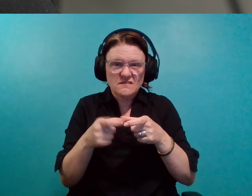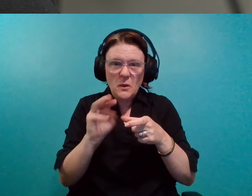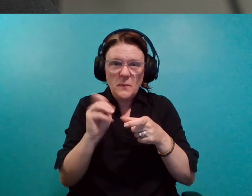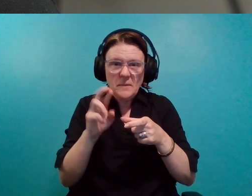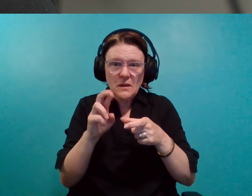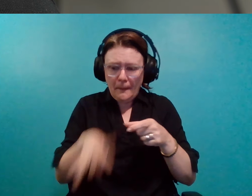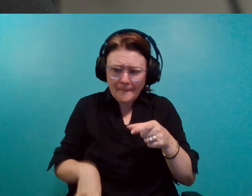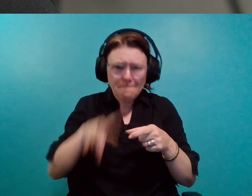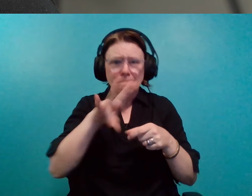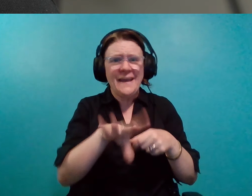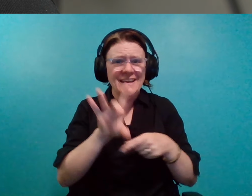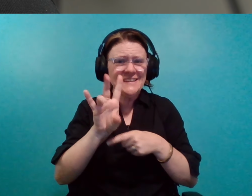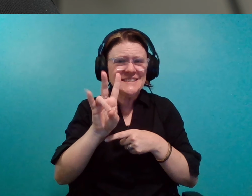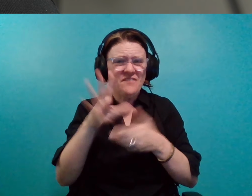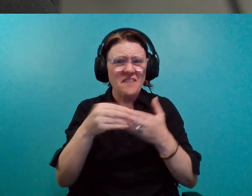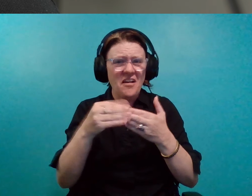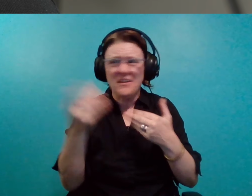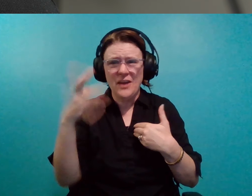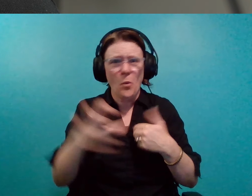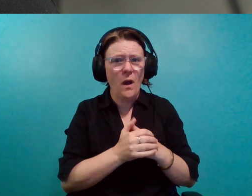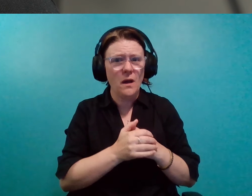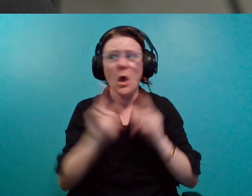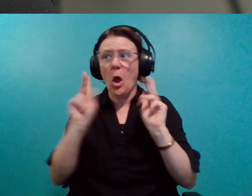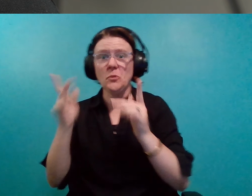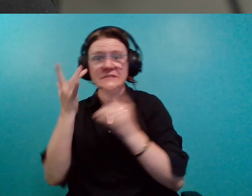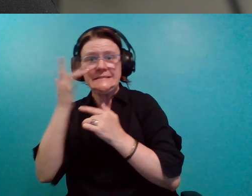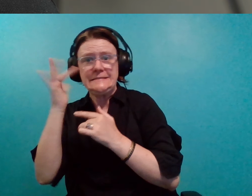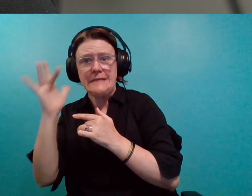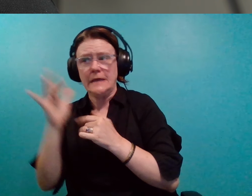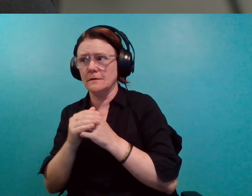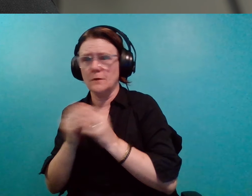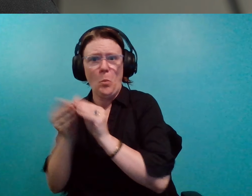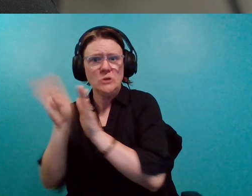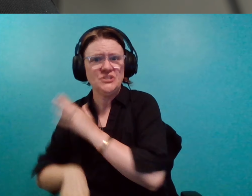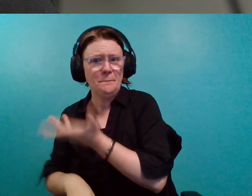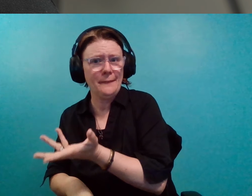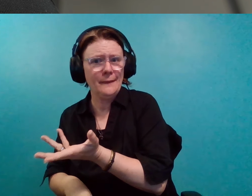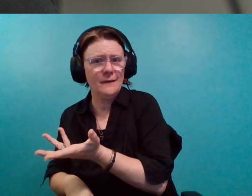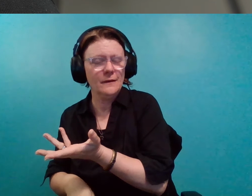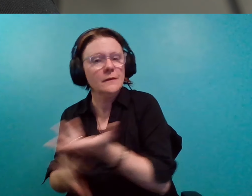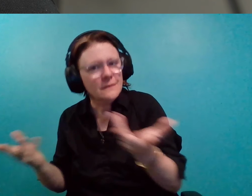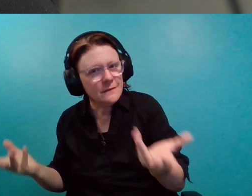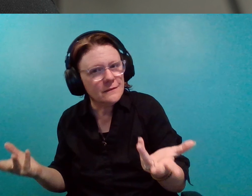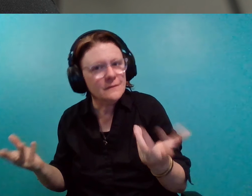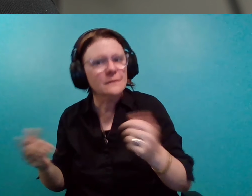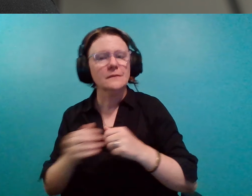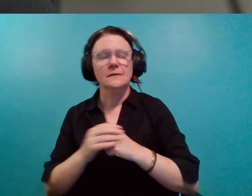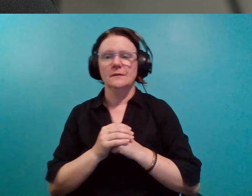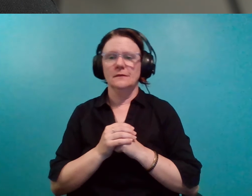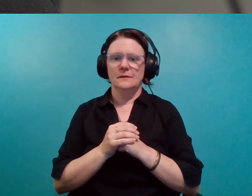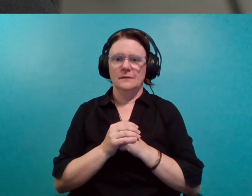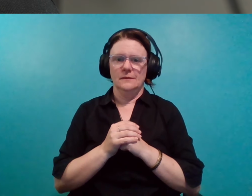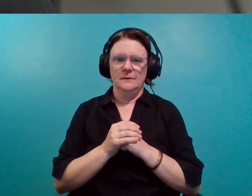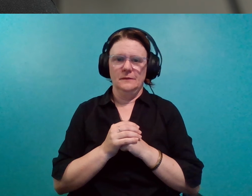for the ability to test my blood sugar when a sighted person can do that a bit cheaper. I want the